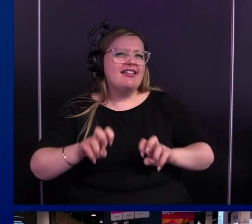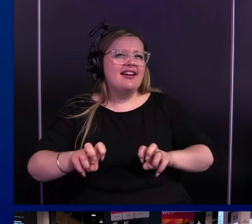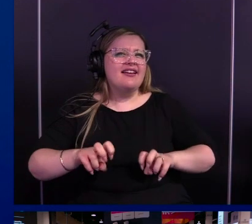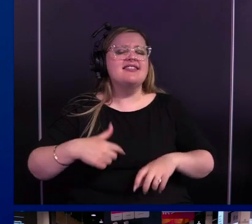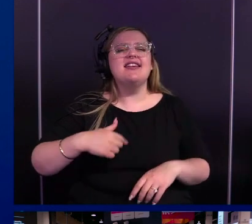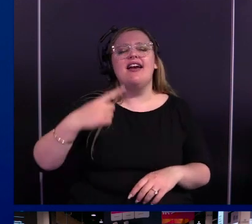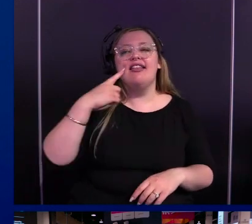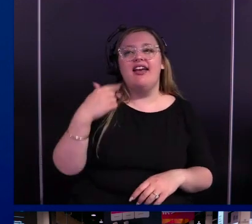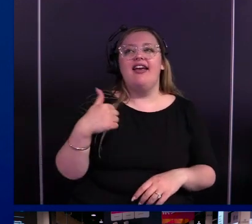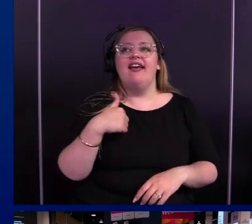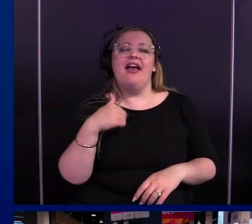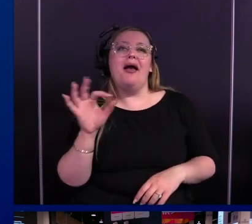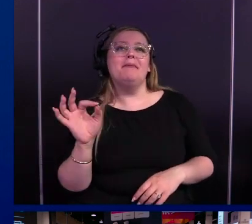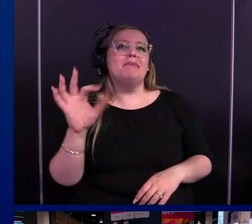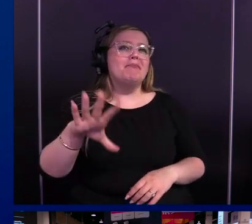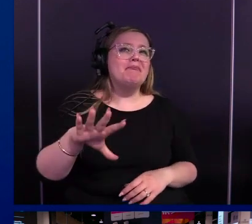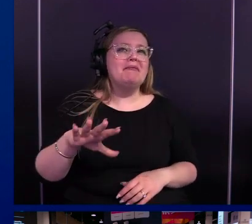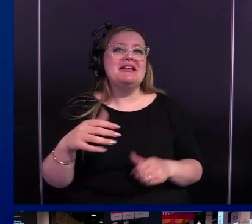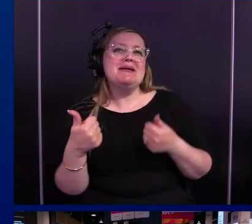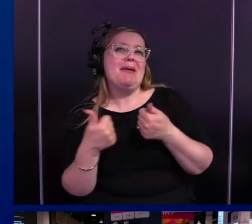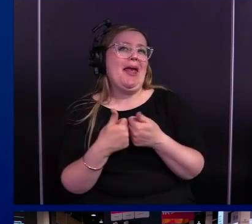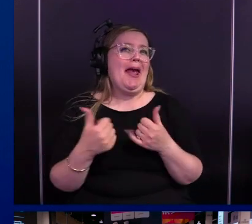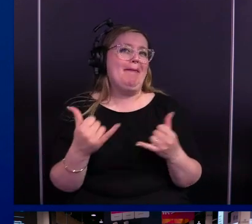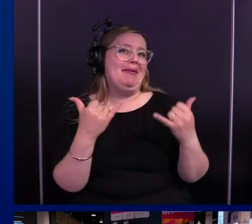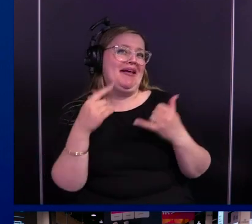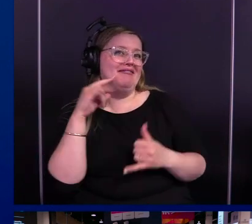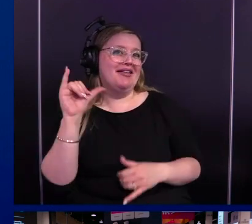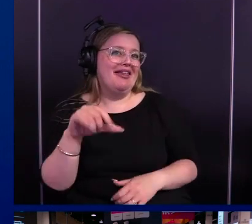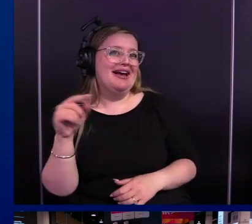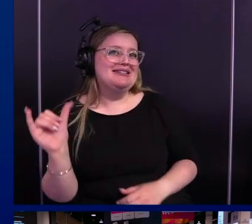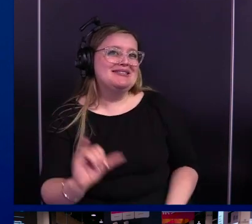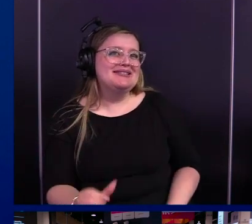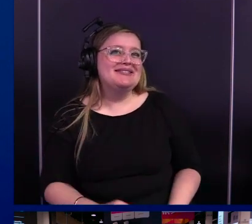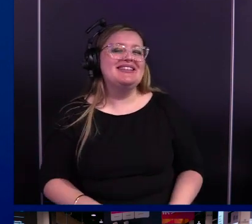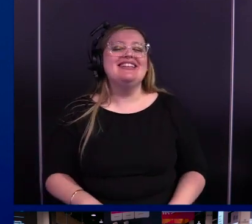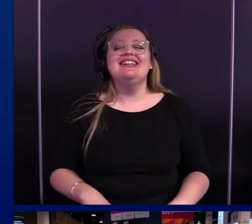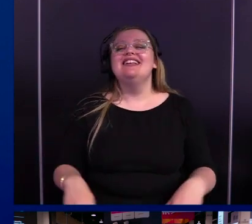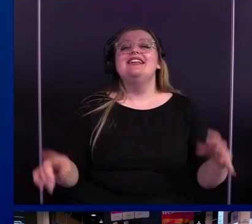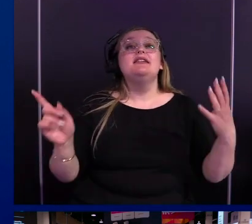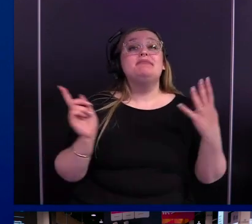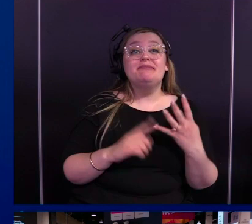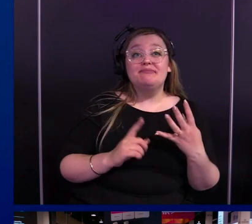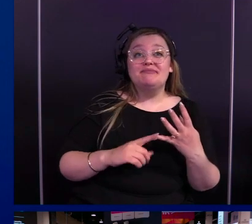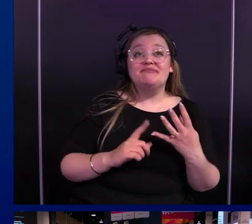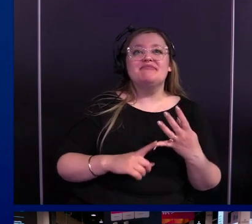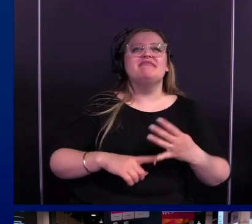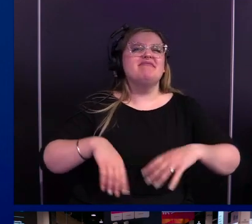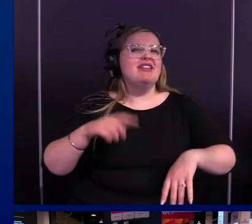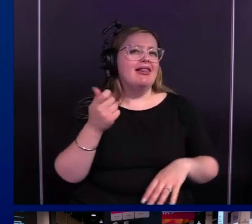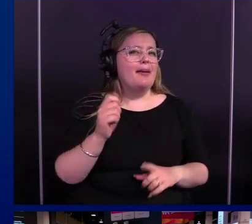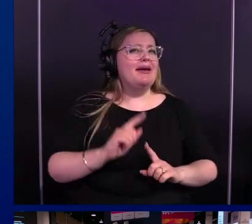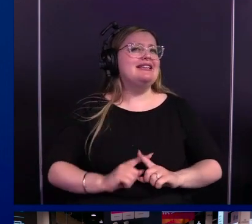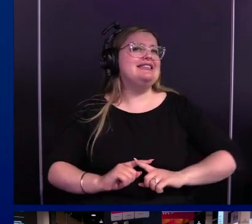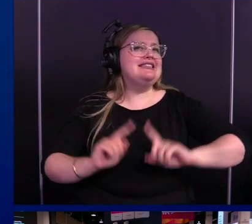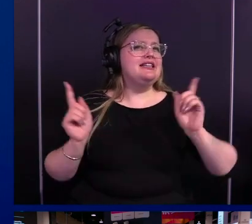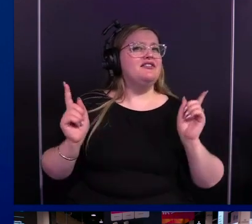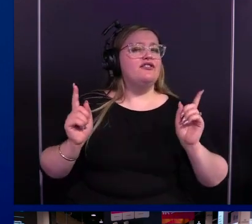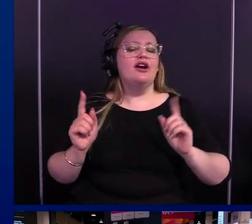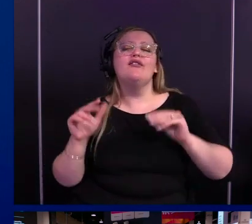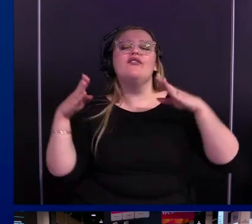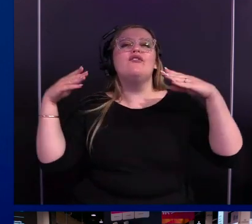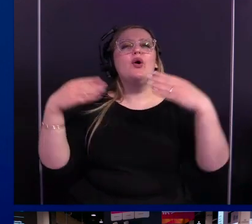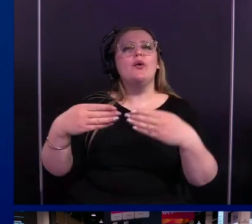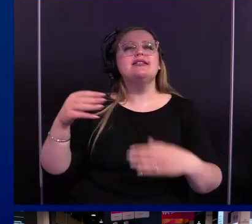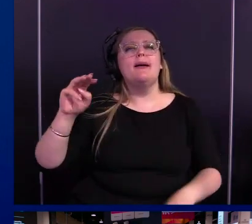you know, I snuck in a little game theme into that one as well. And then episode four, we had a little different twist. The focus was on machine learning